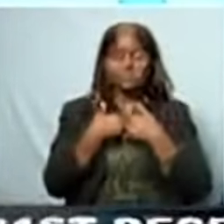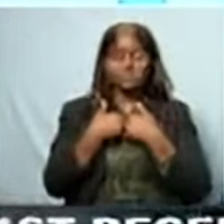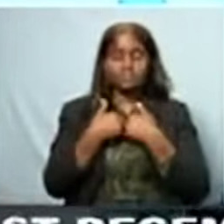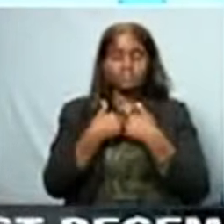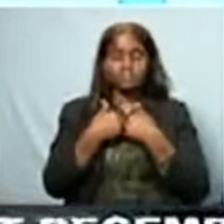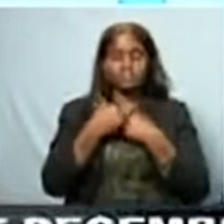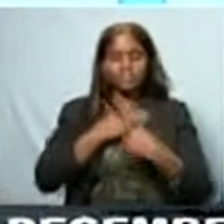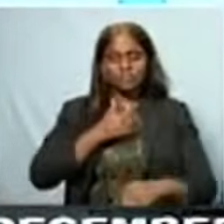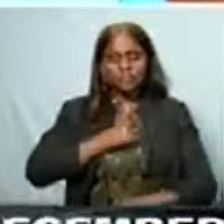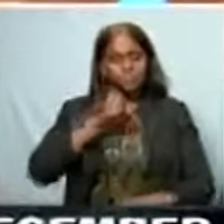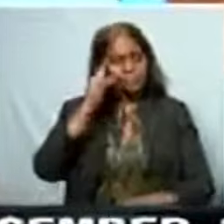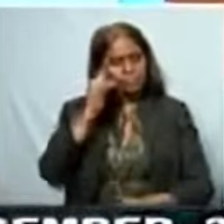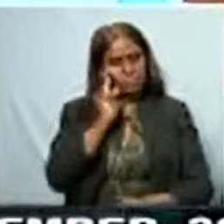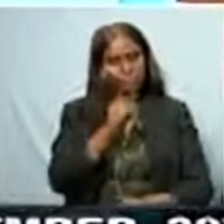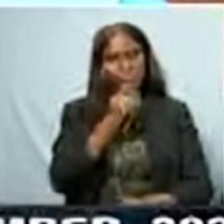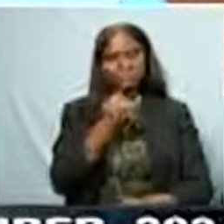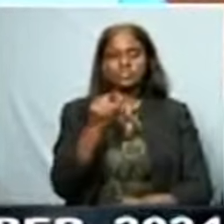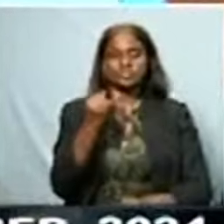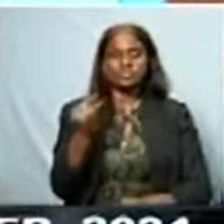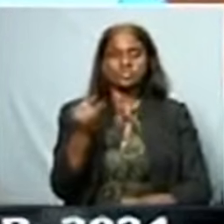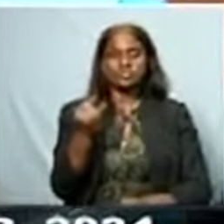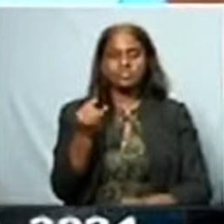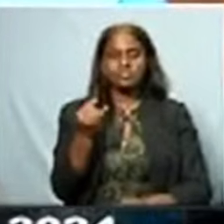I think, the issue of